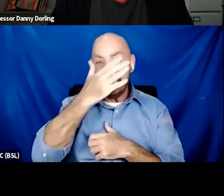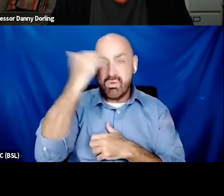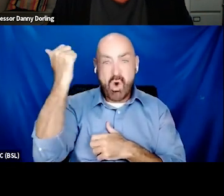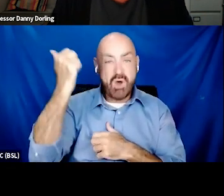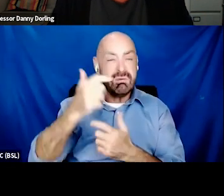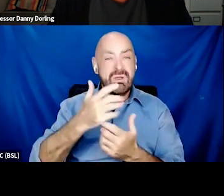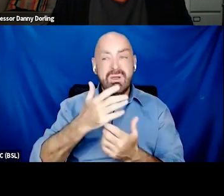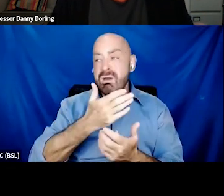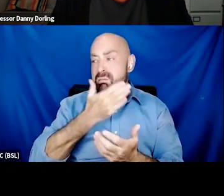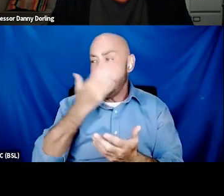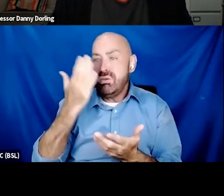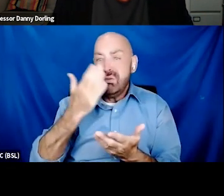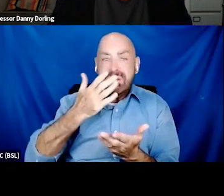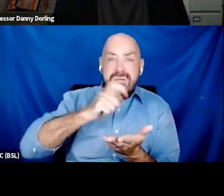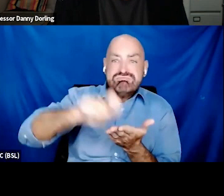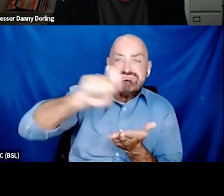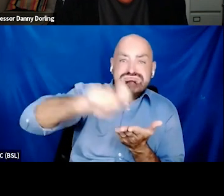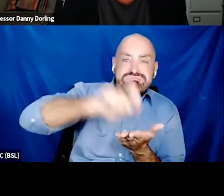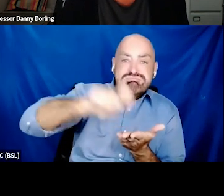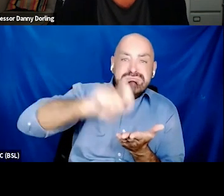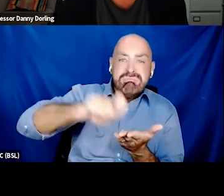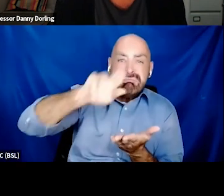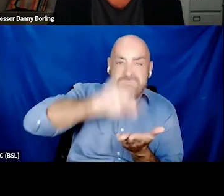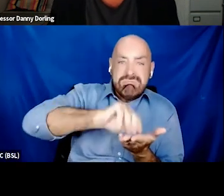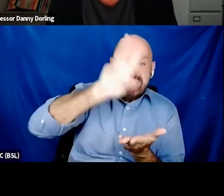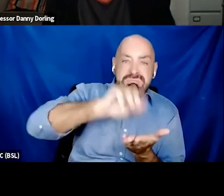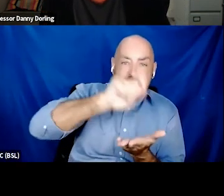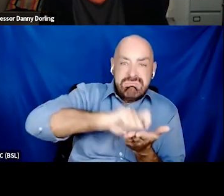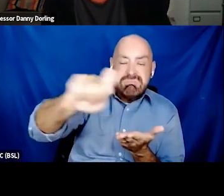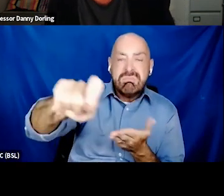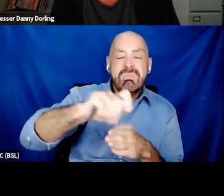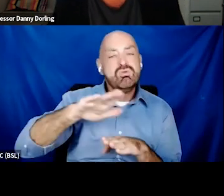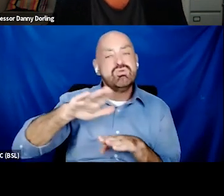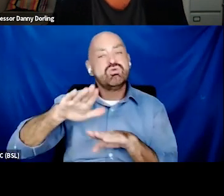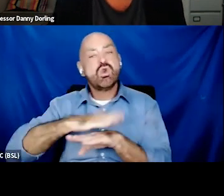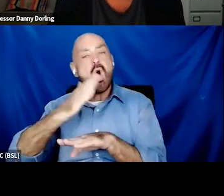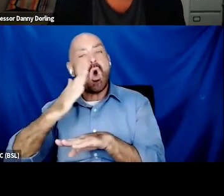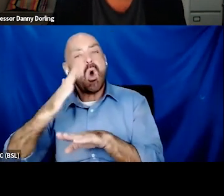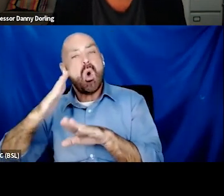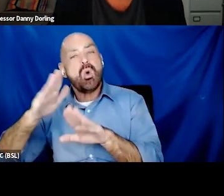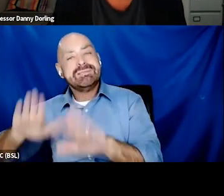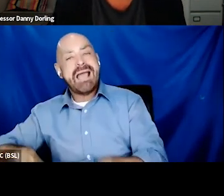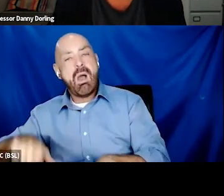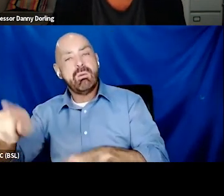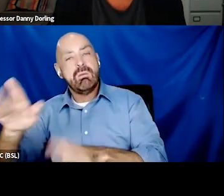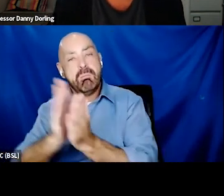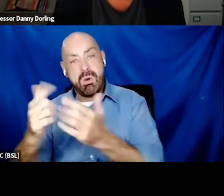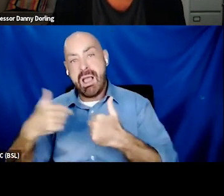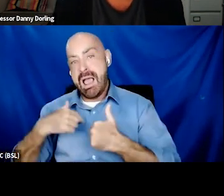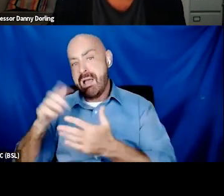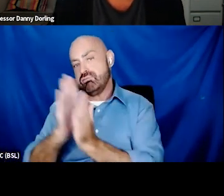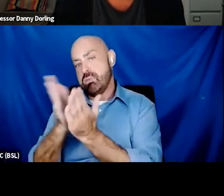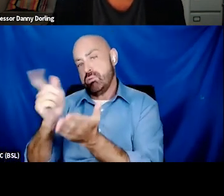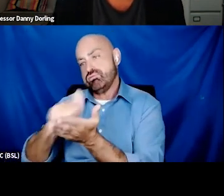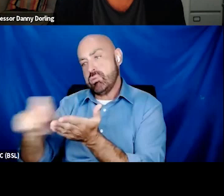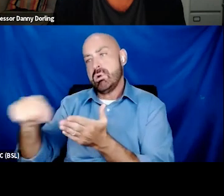history of it. In the Slowdown book that Peter mentioned, that I wrote, I had a section